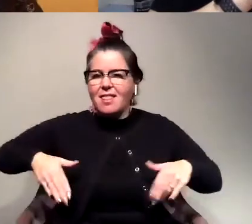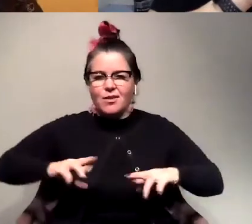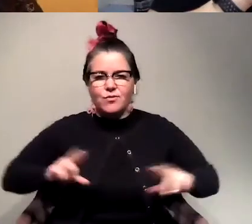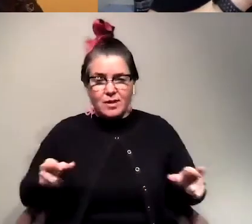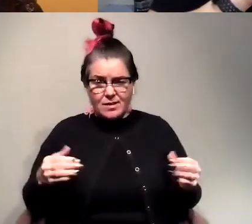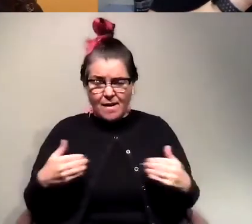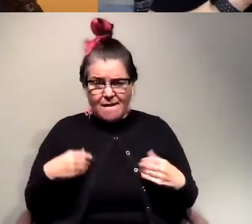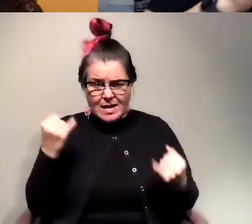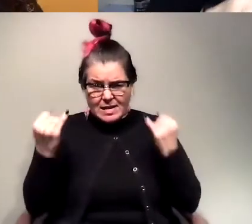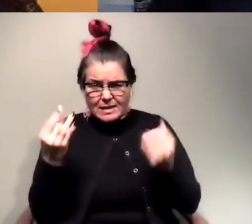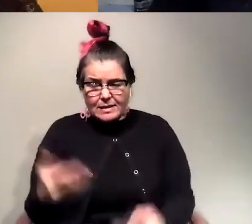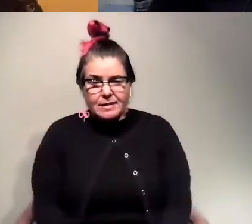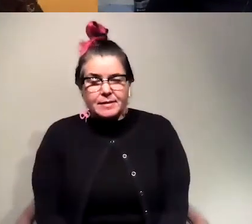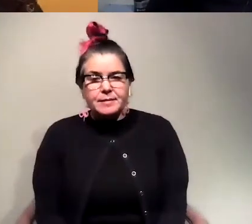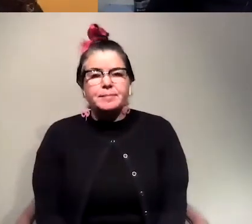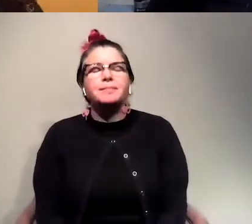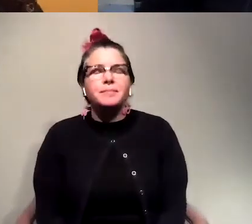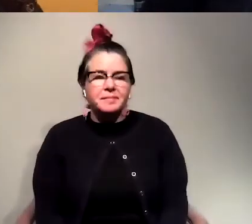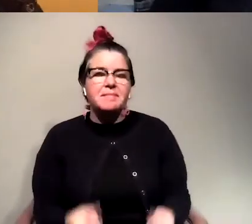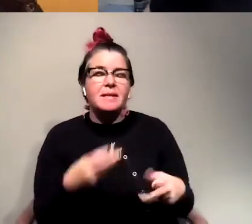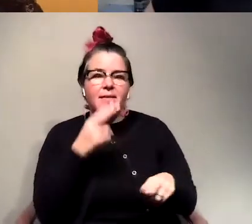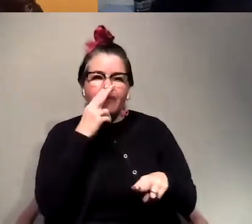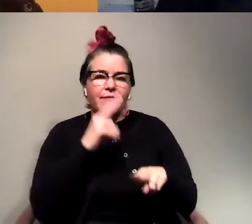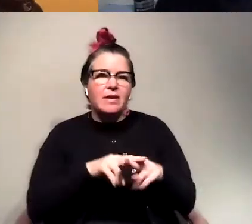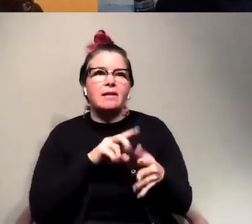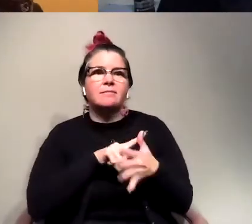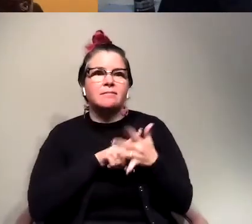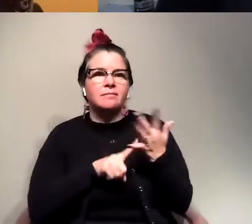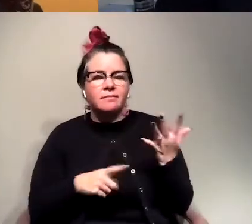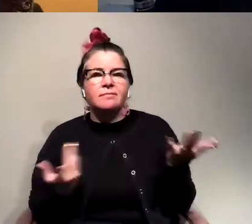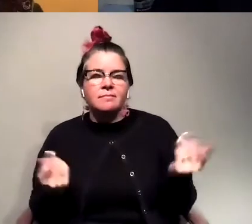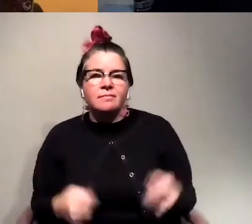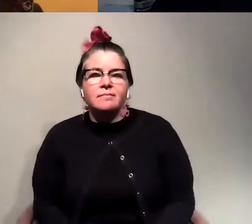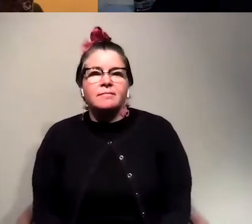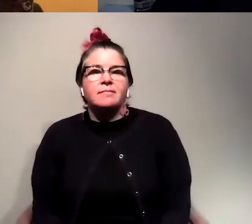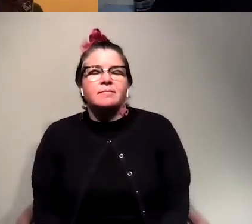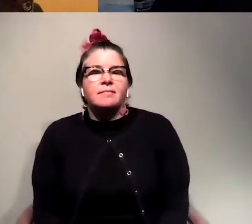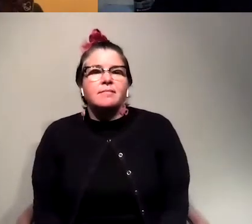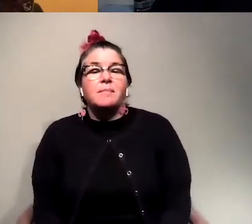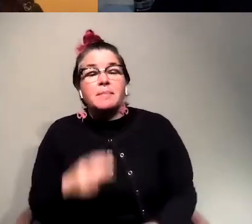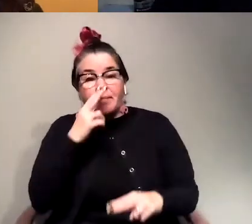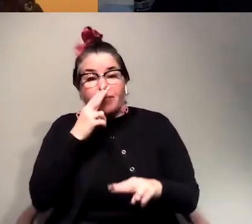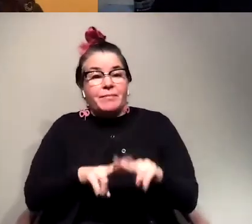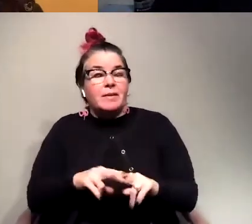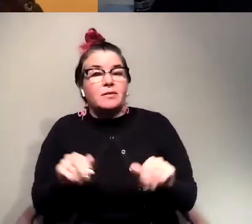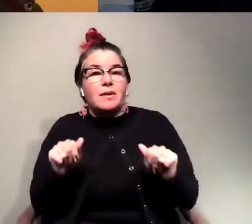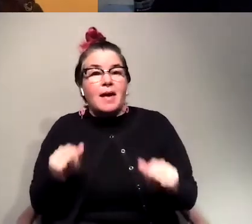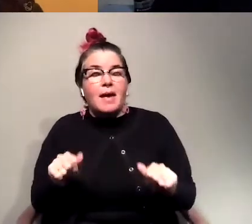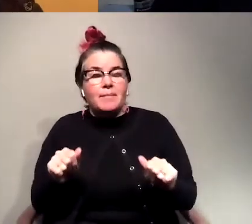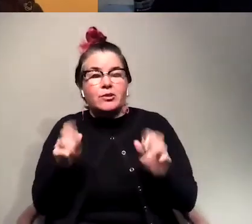there's so many fun things that, it would be fun to be able to